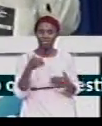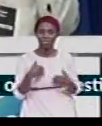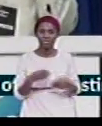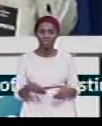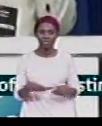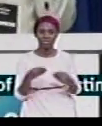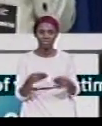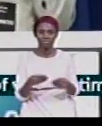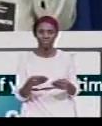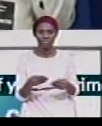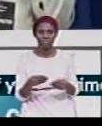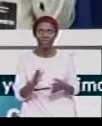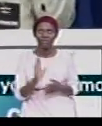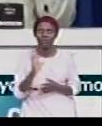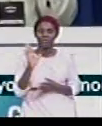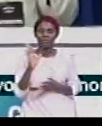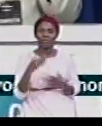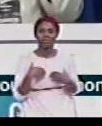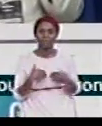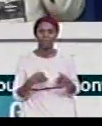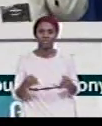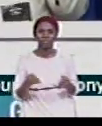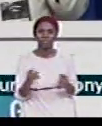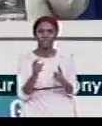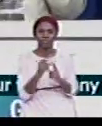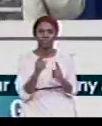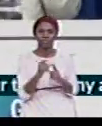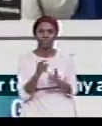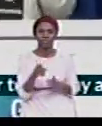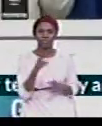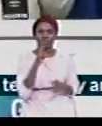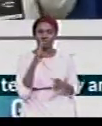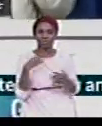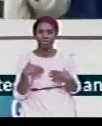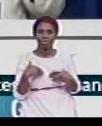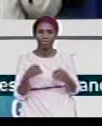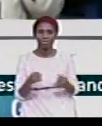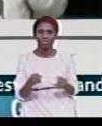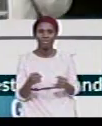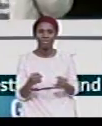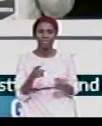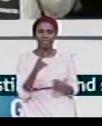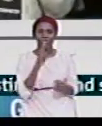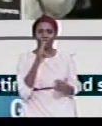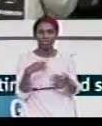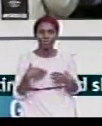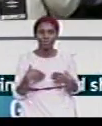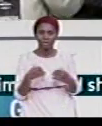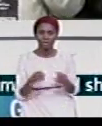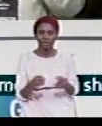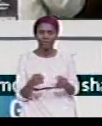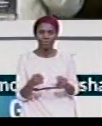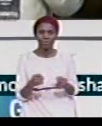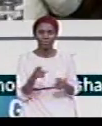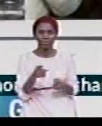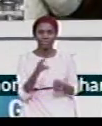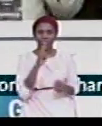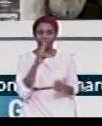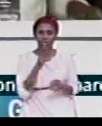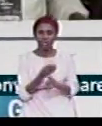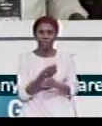work. You are healed. You are healed. You are healed. You are